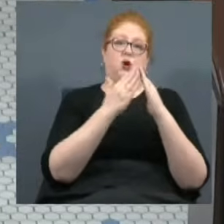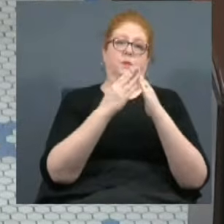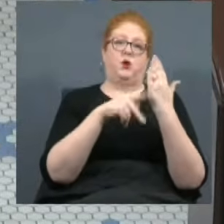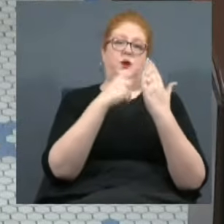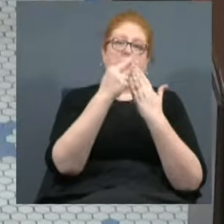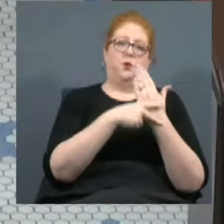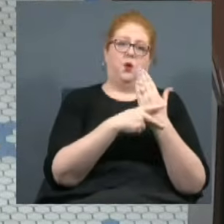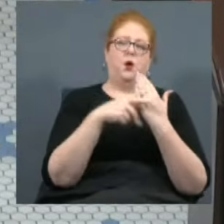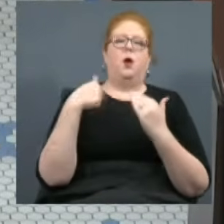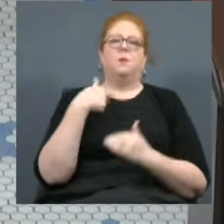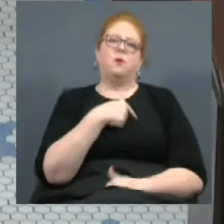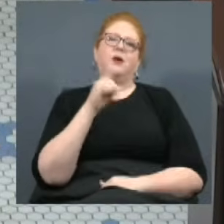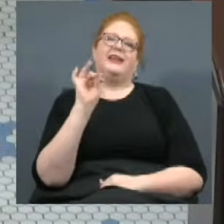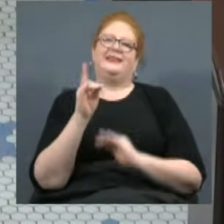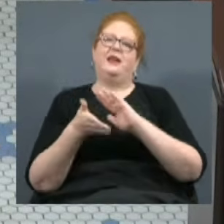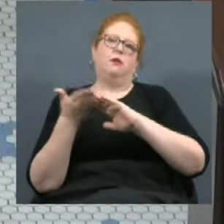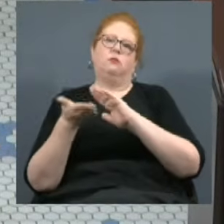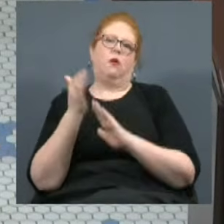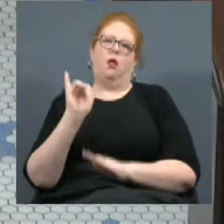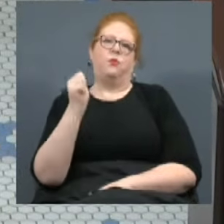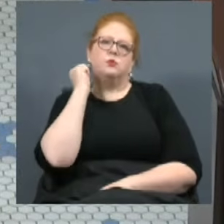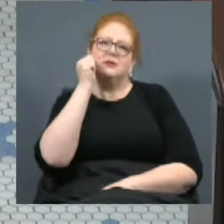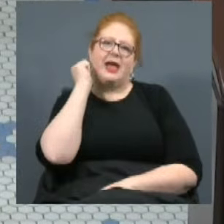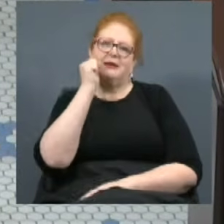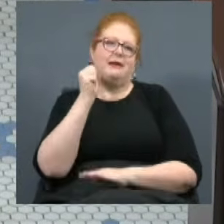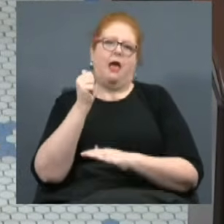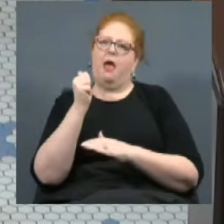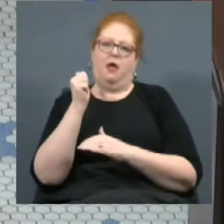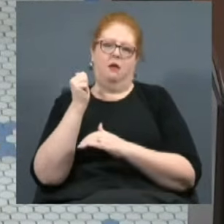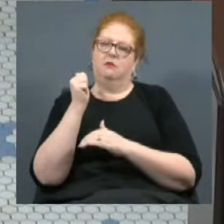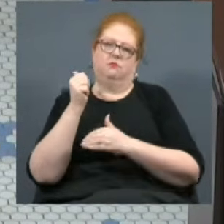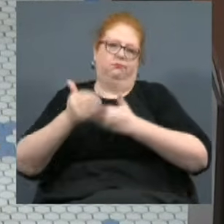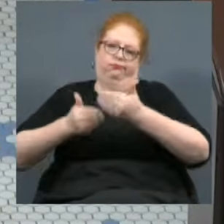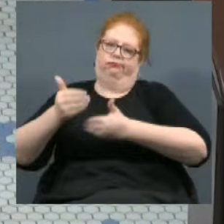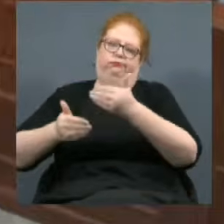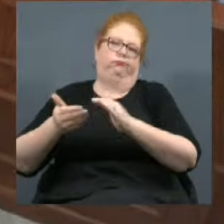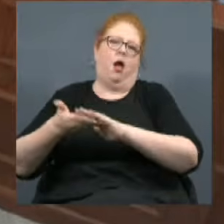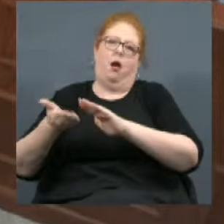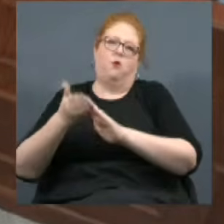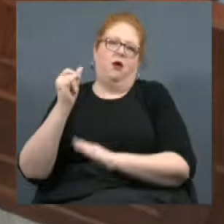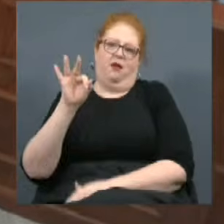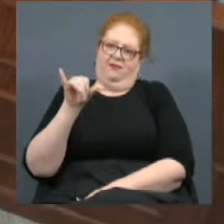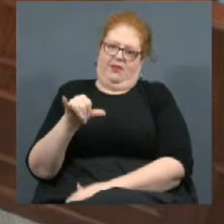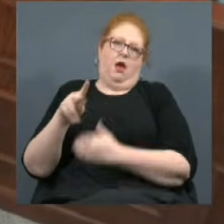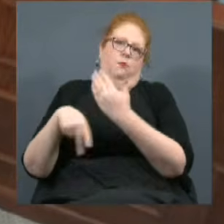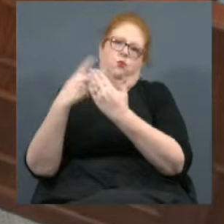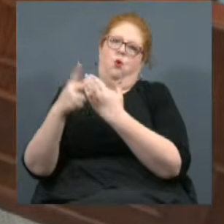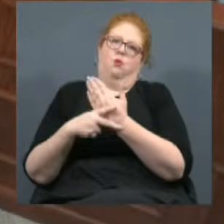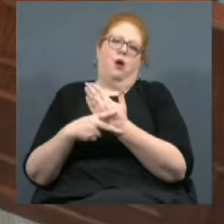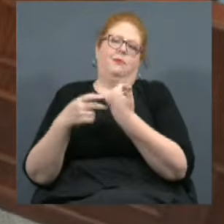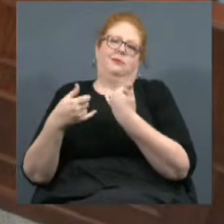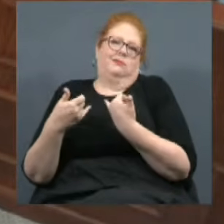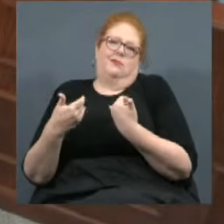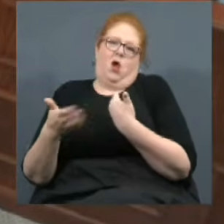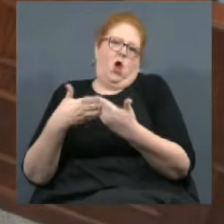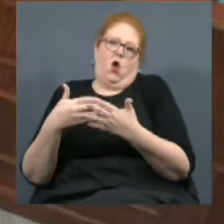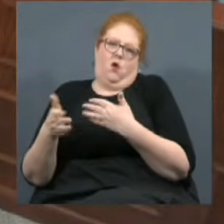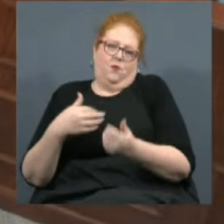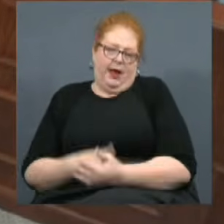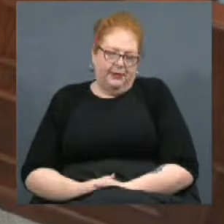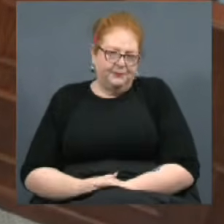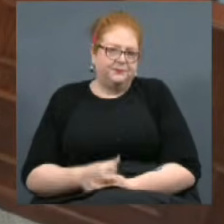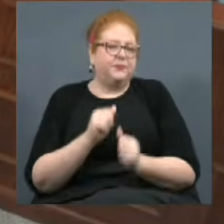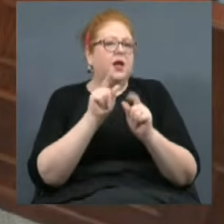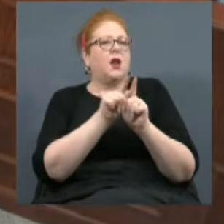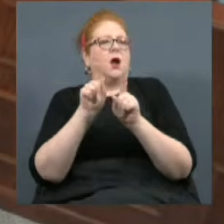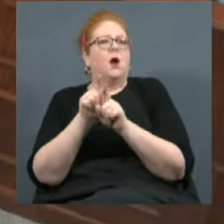we actually ran the day-to-day operation of the programs. Okay. Thank you. And also, just Director Hines, I just want to